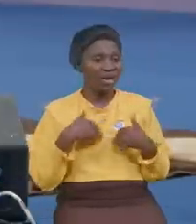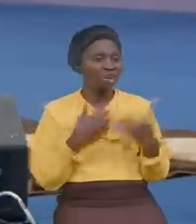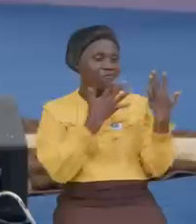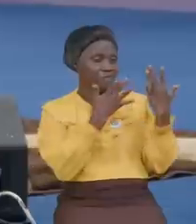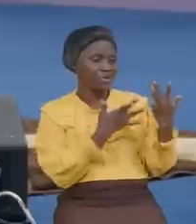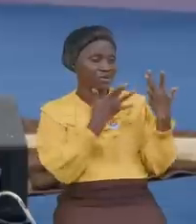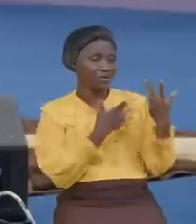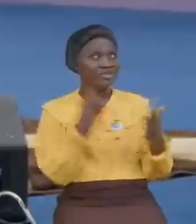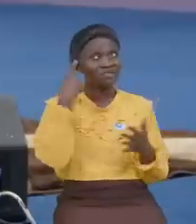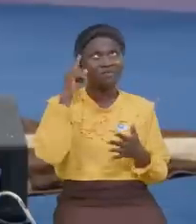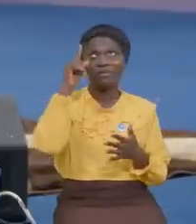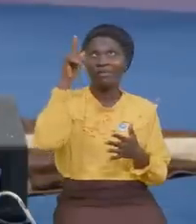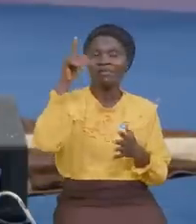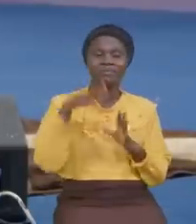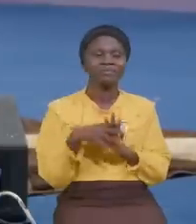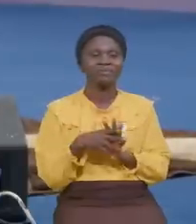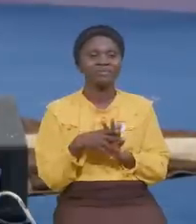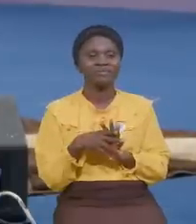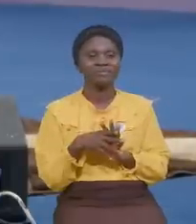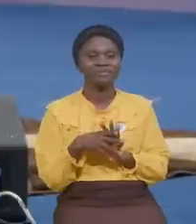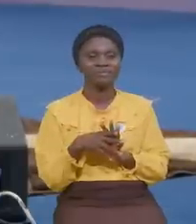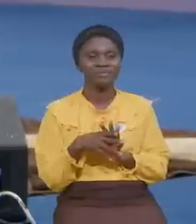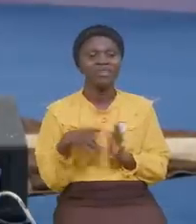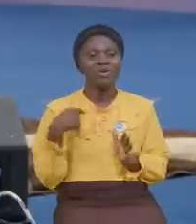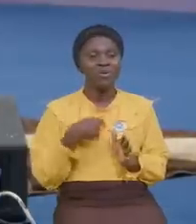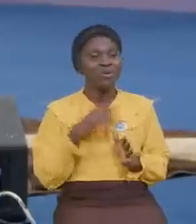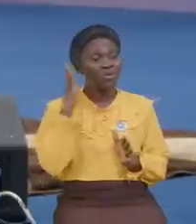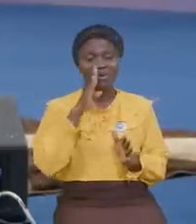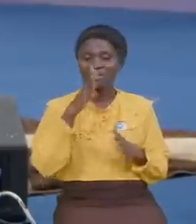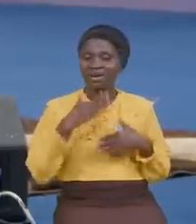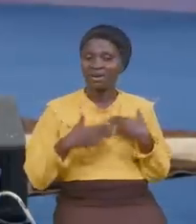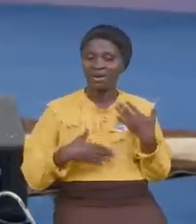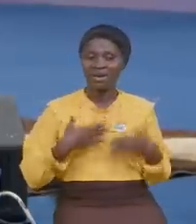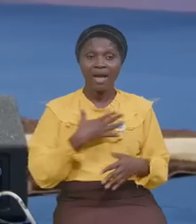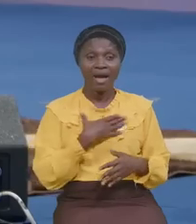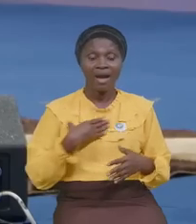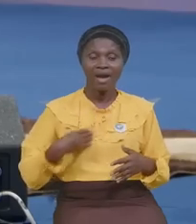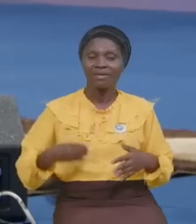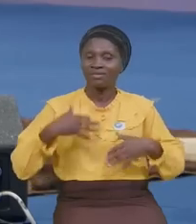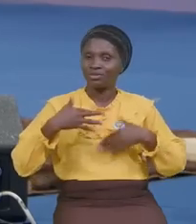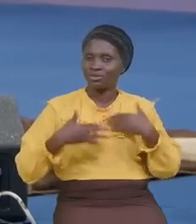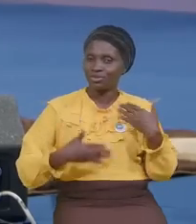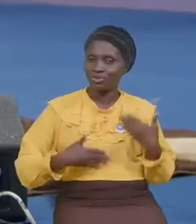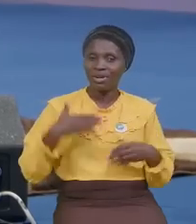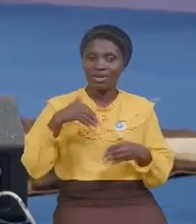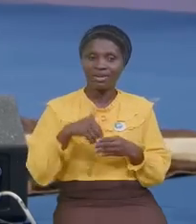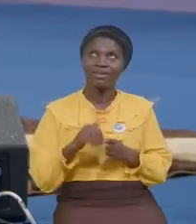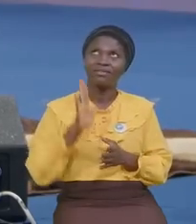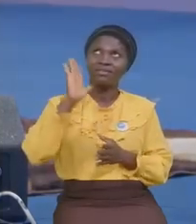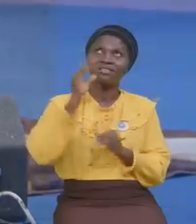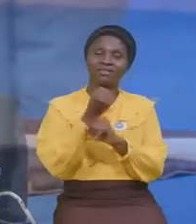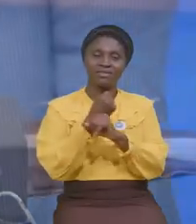waited for him. We will be glad and rejoice in his